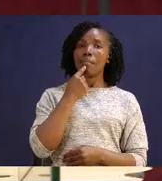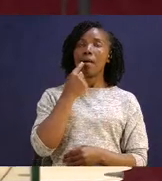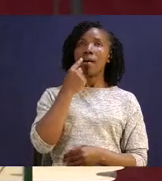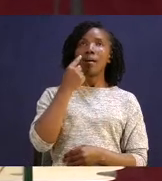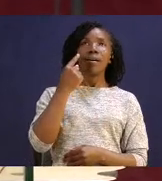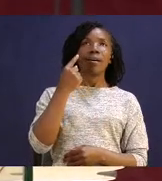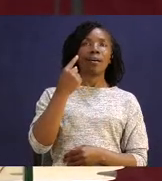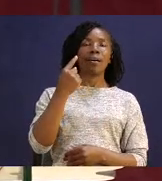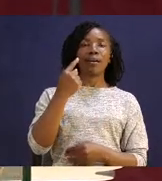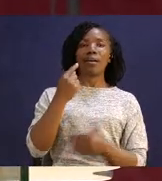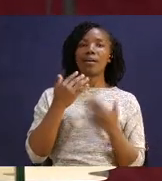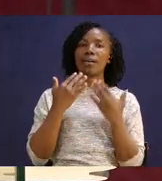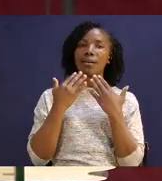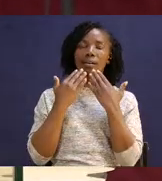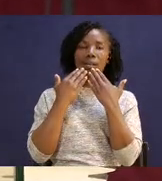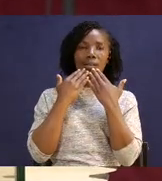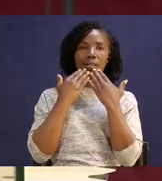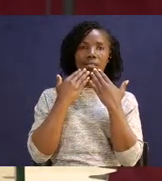twasema